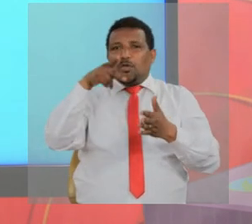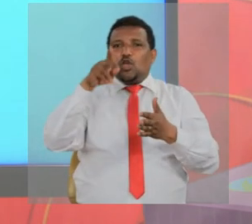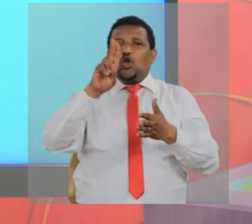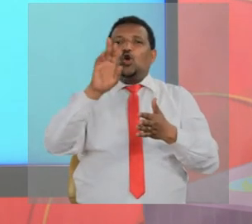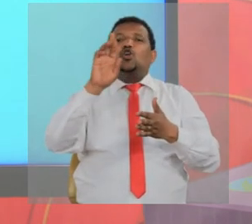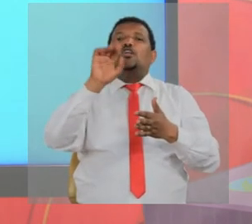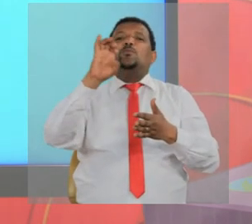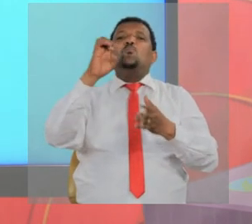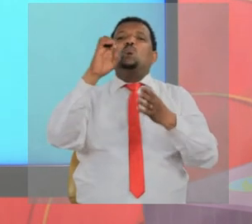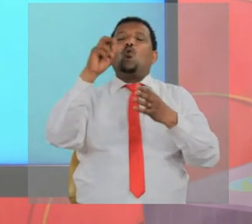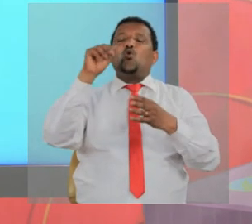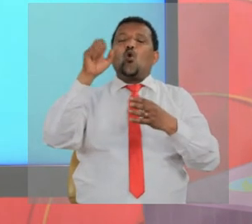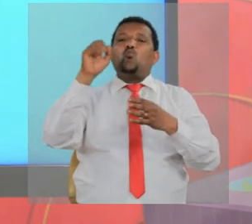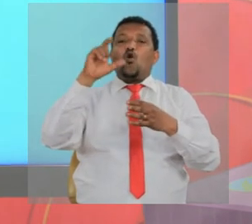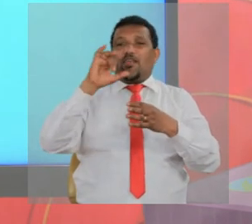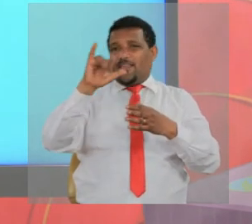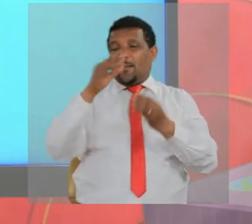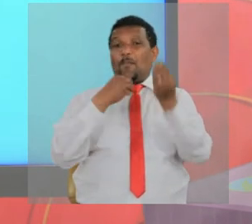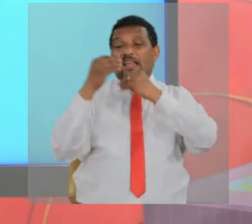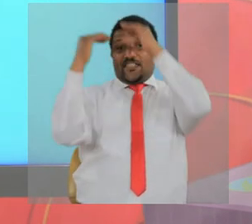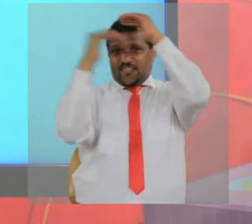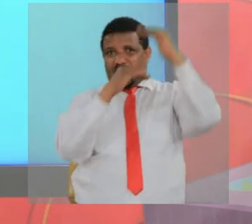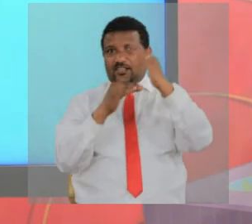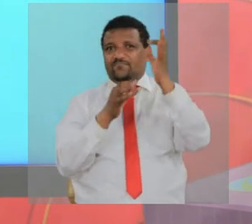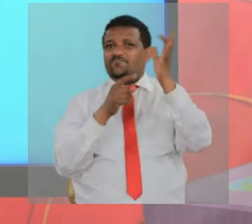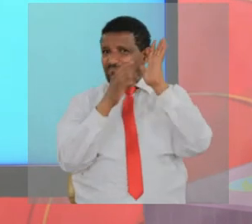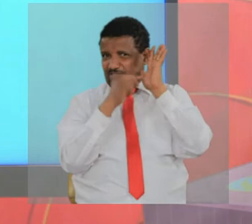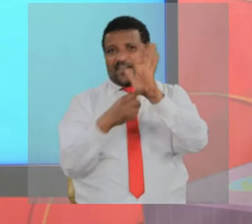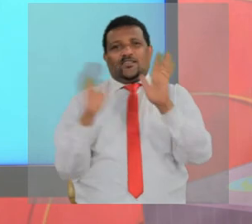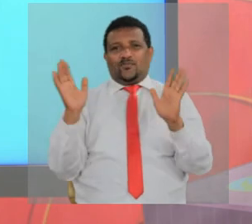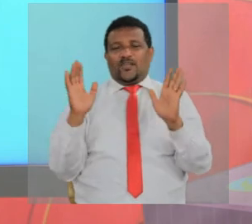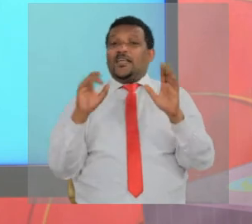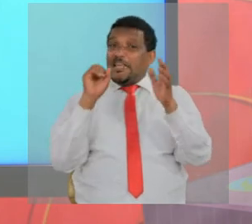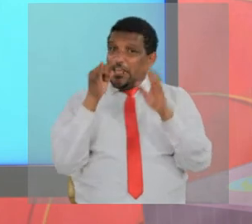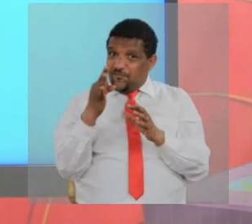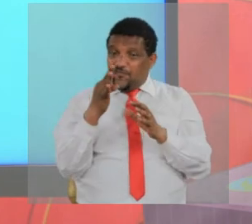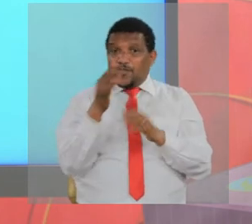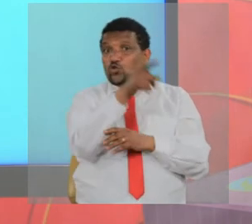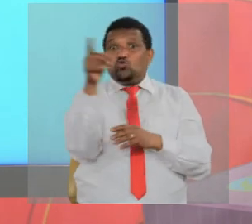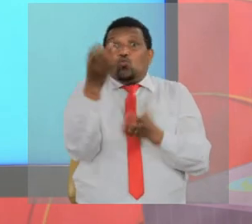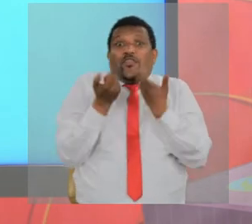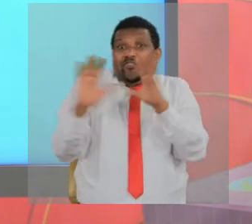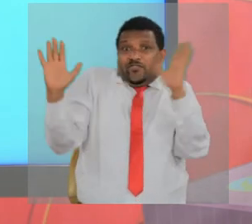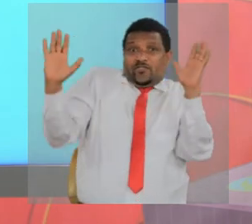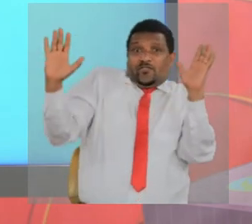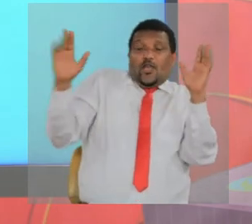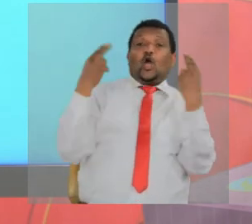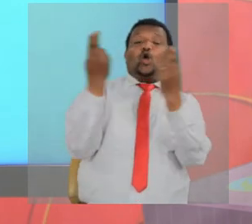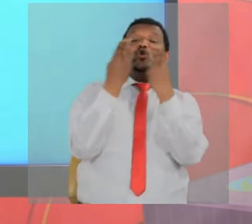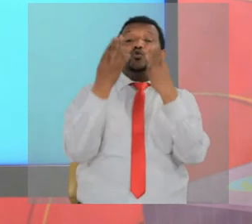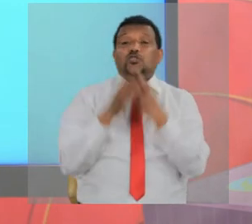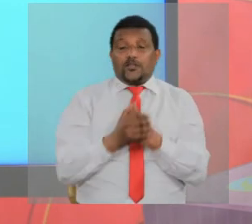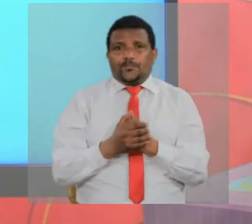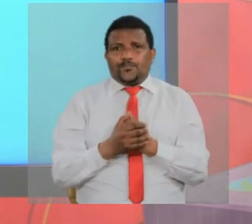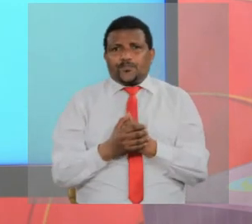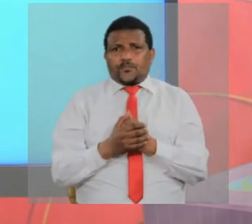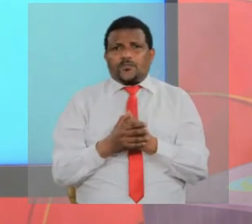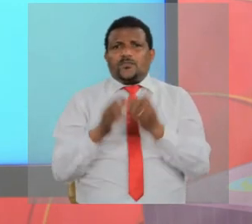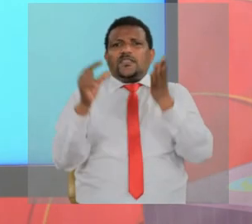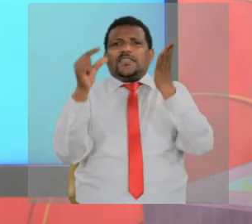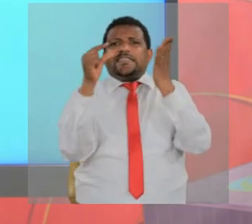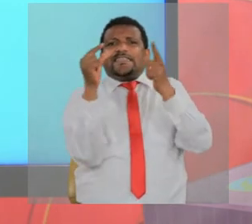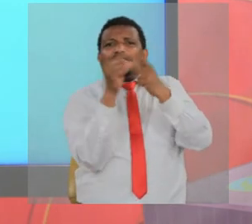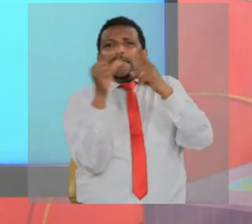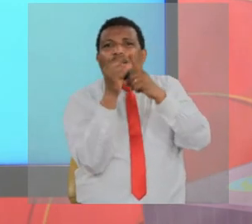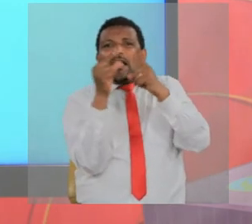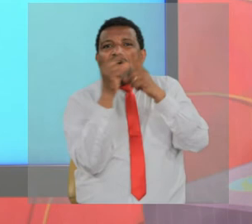structures. For example, if you don't want to use the SIM card